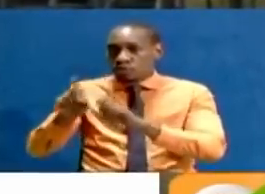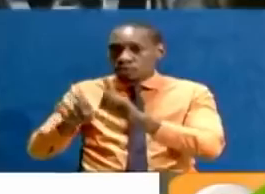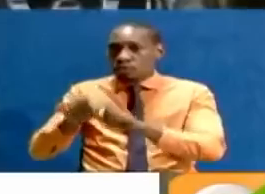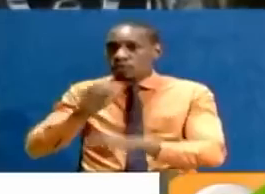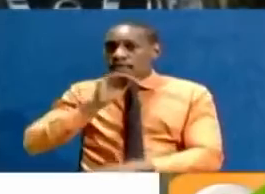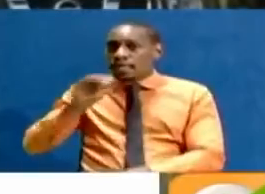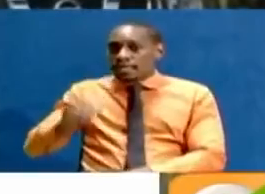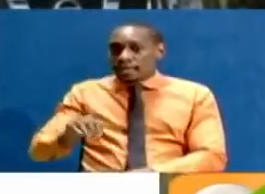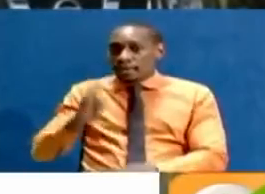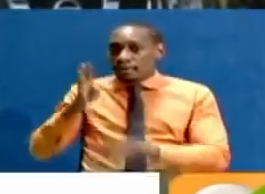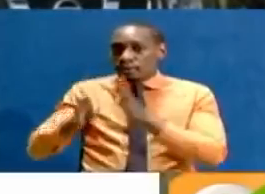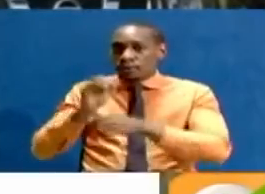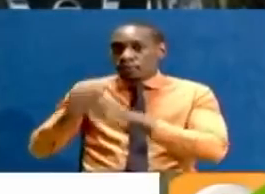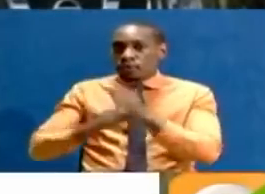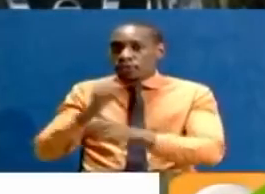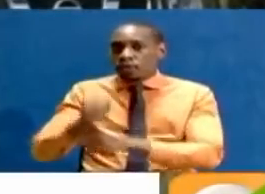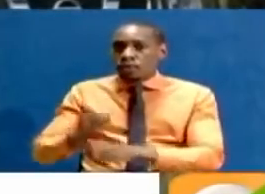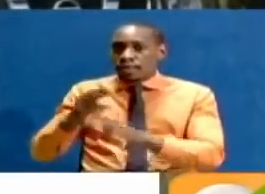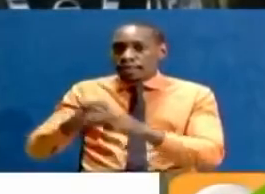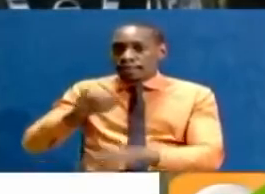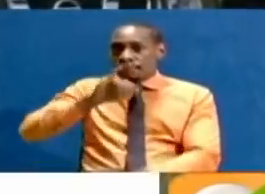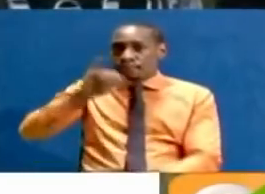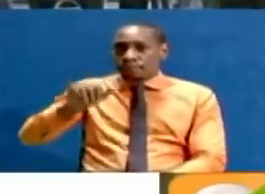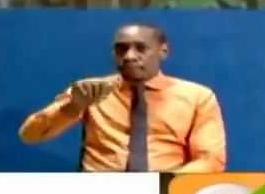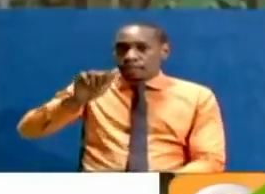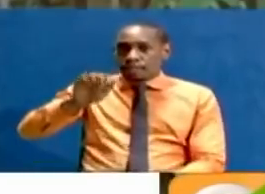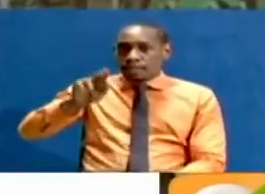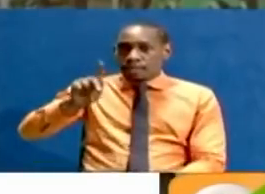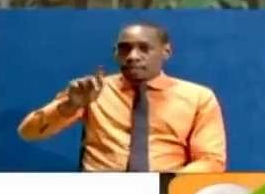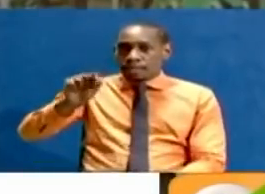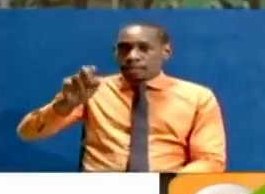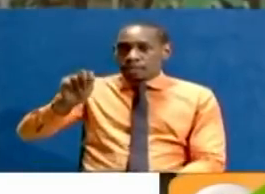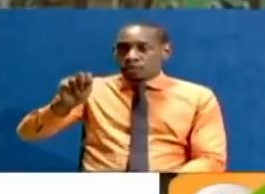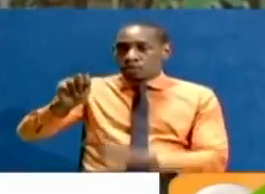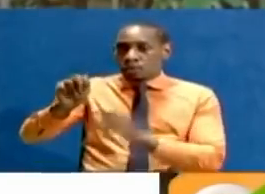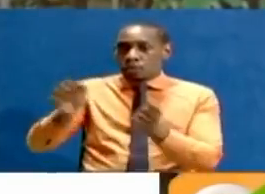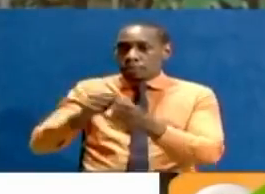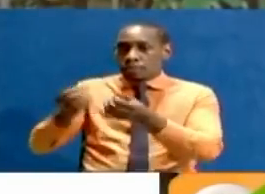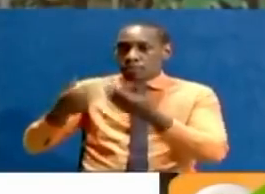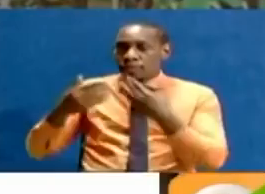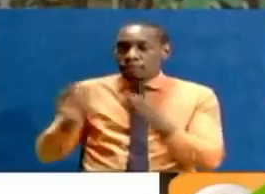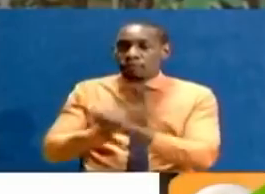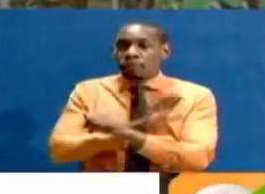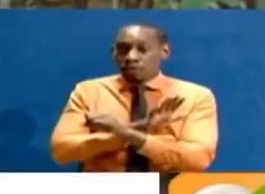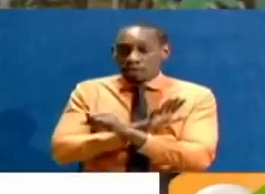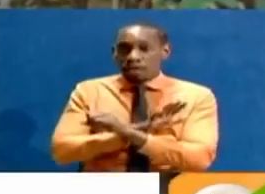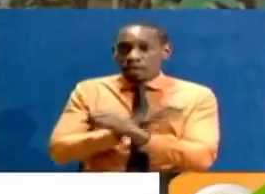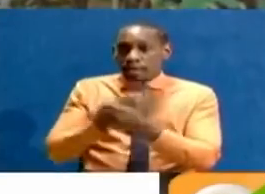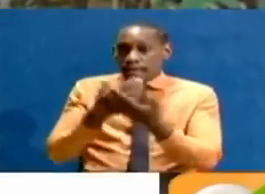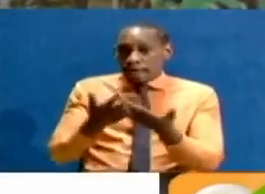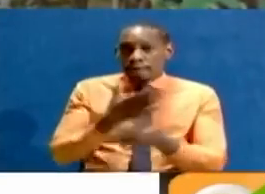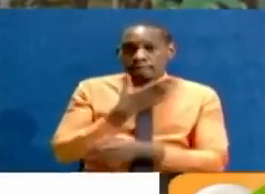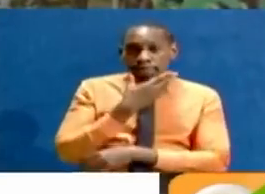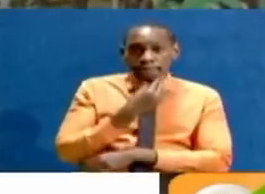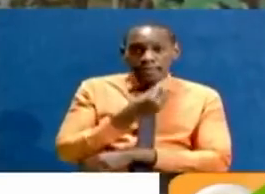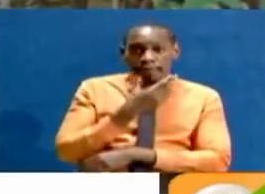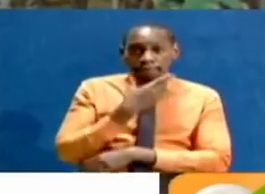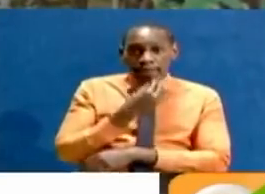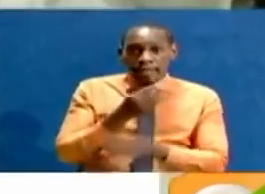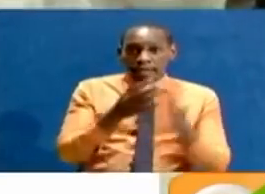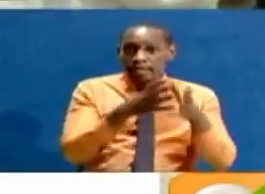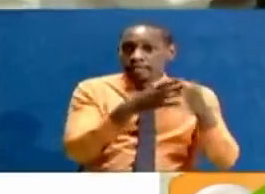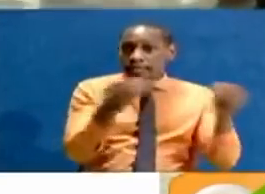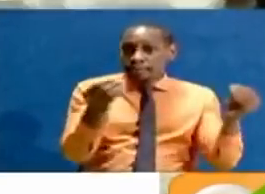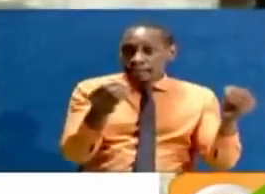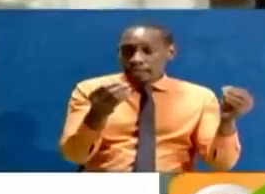Maina's son, 44-year-old Jackson Nderitu Maina. Hawezi elezea kabisa vile mzee ameweza